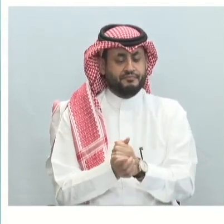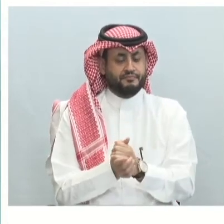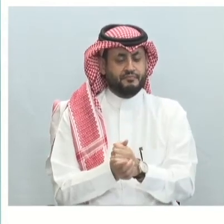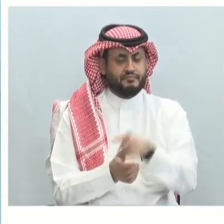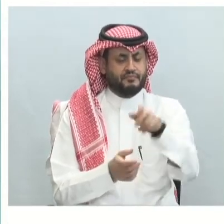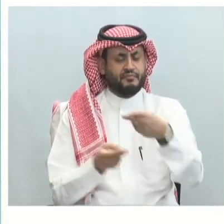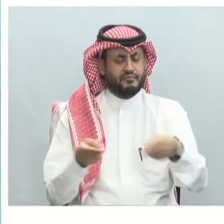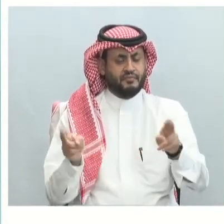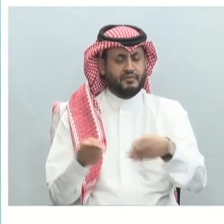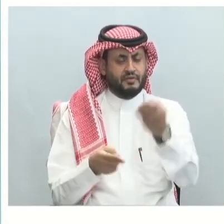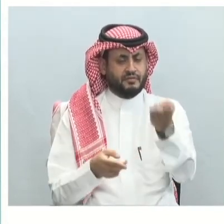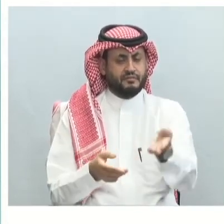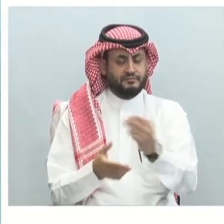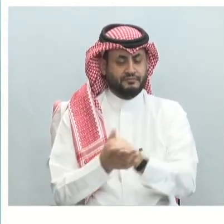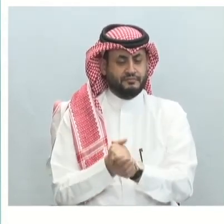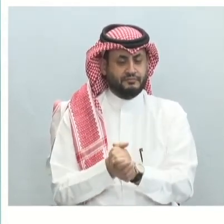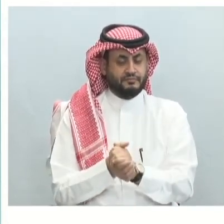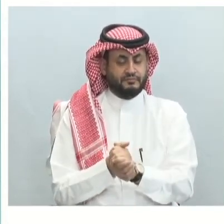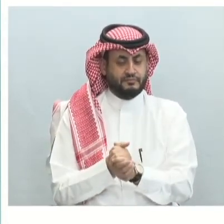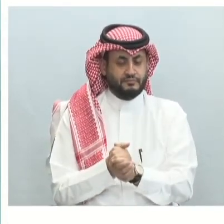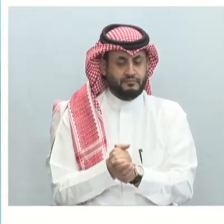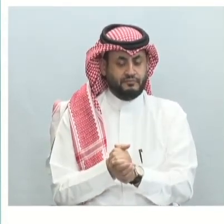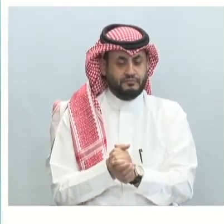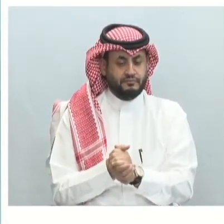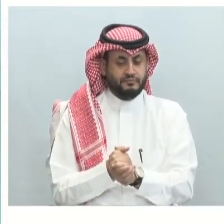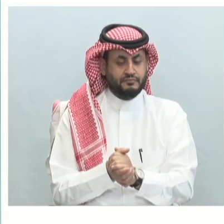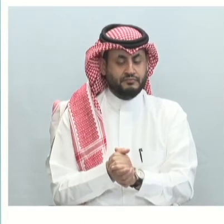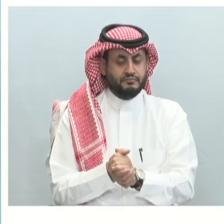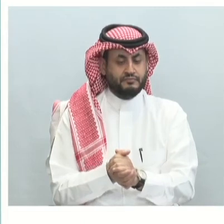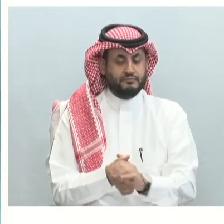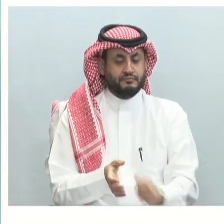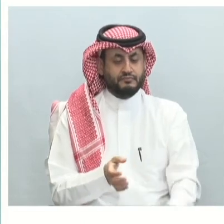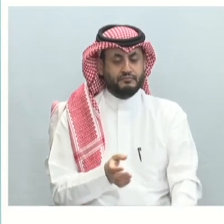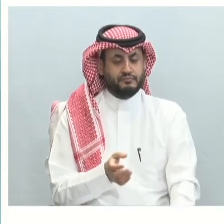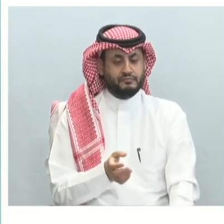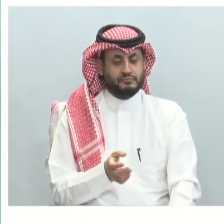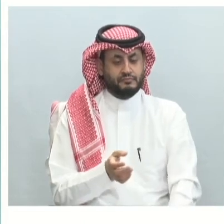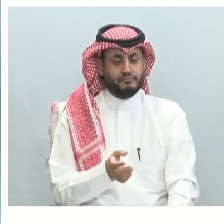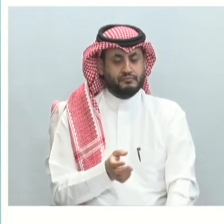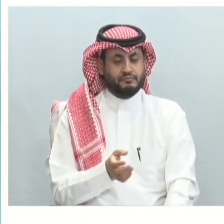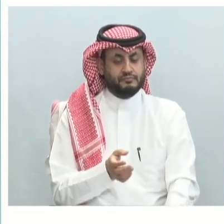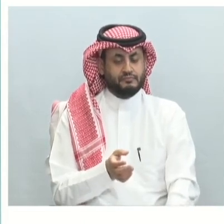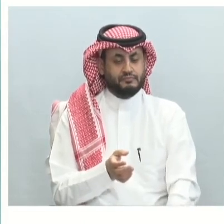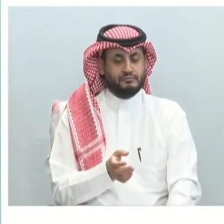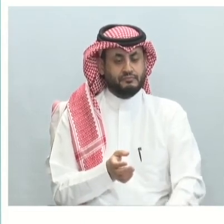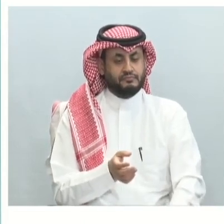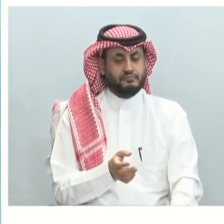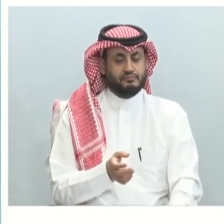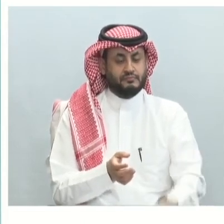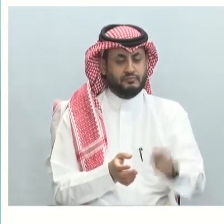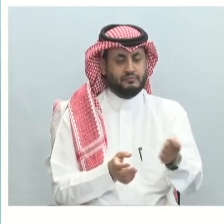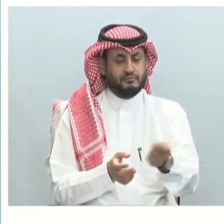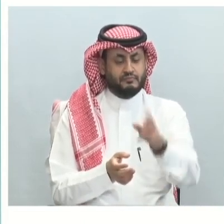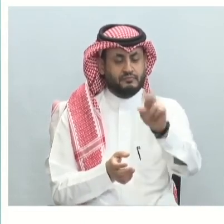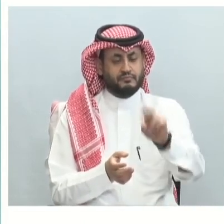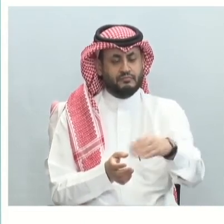football, playing football. What are you doing? I'm playing football. And how about you? Okay, now what we